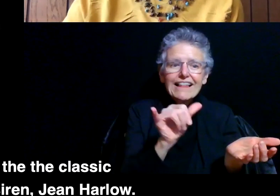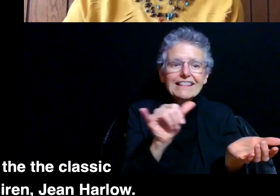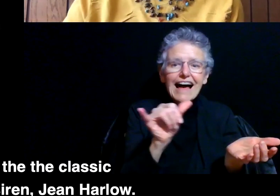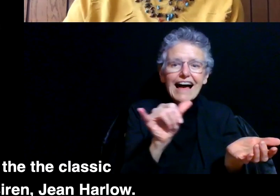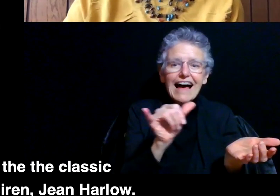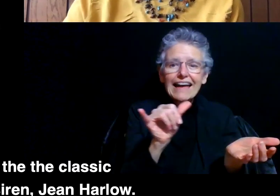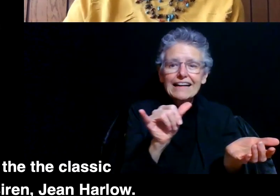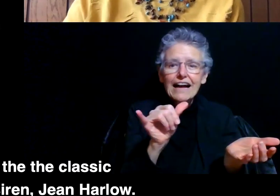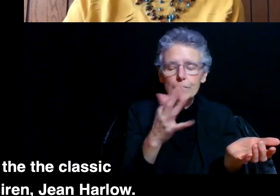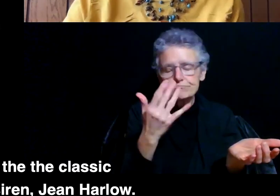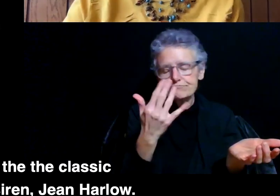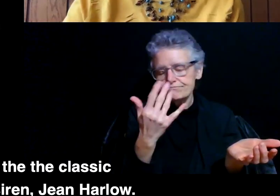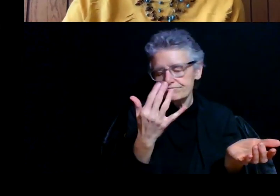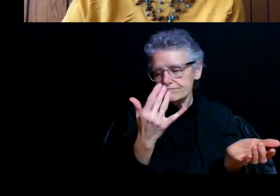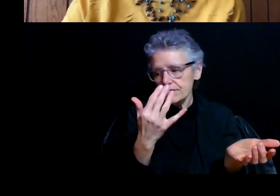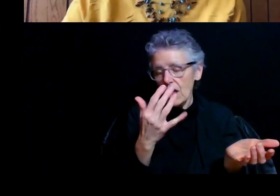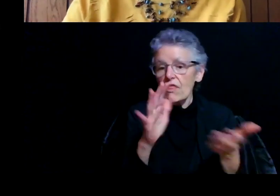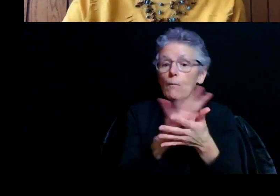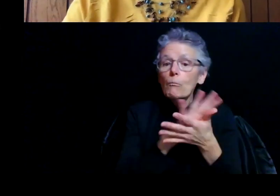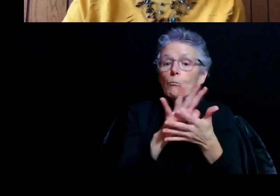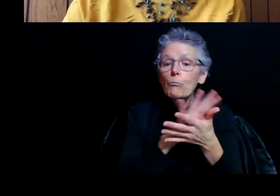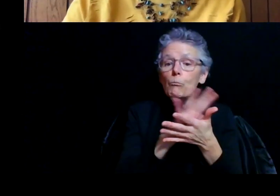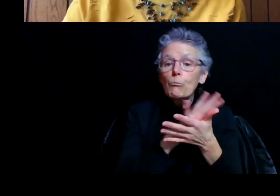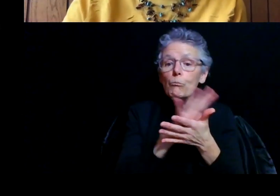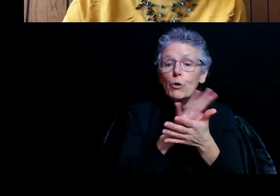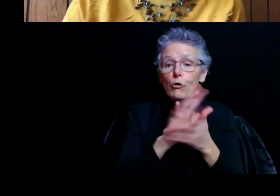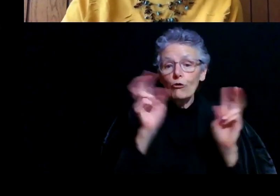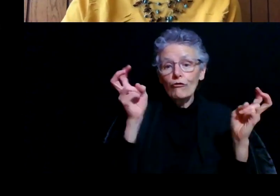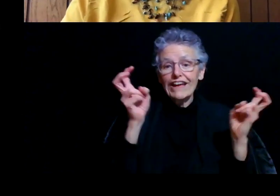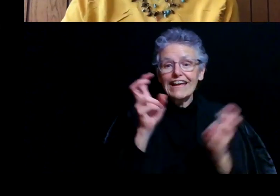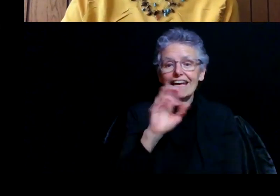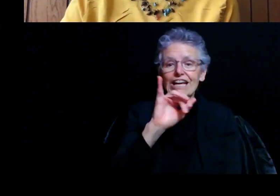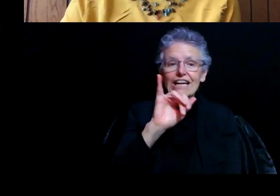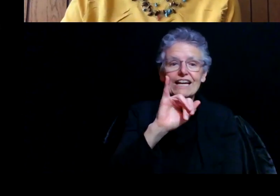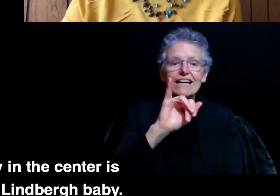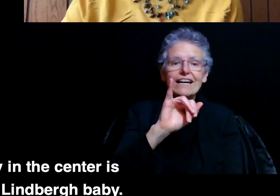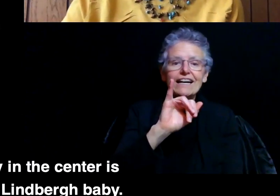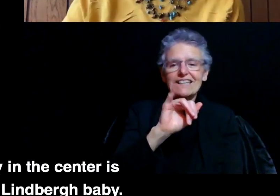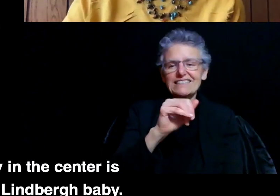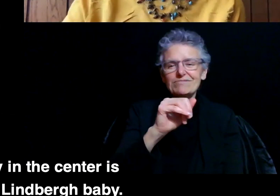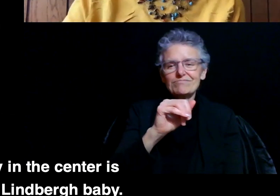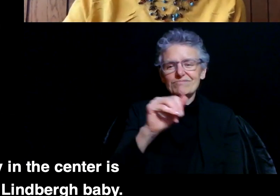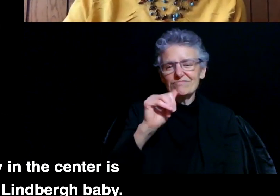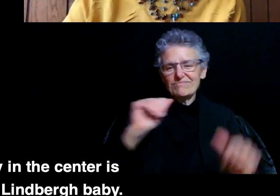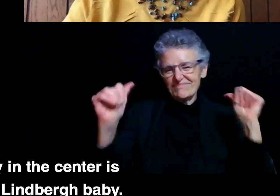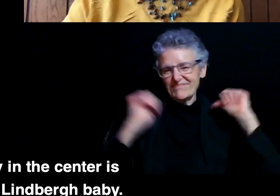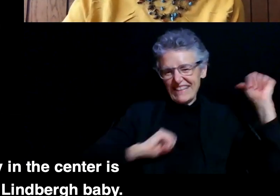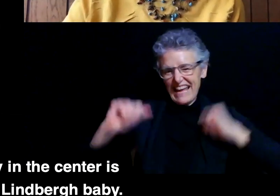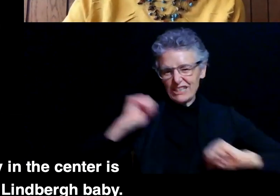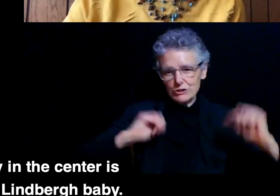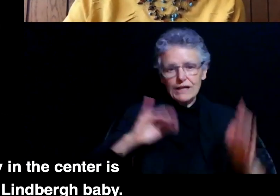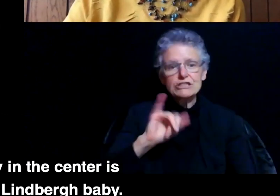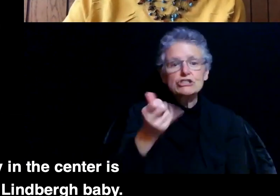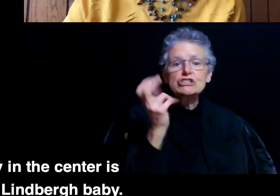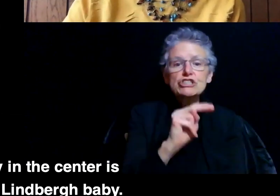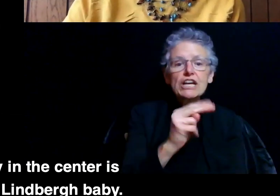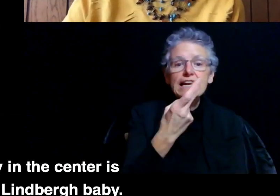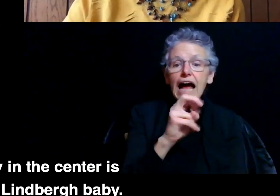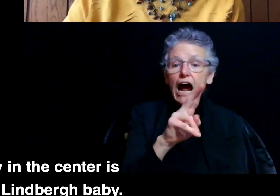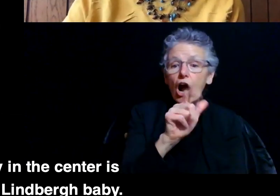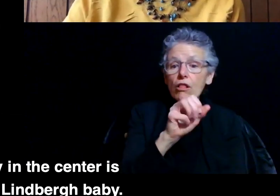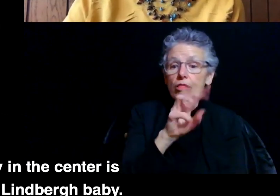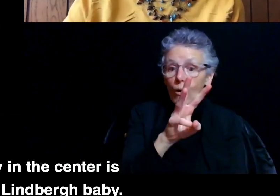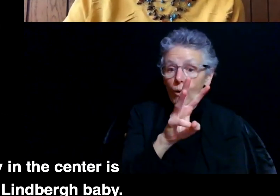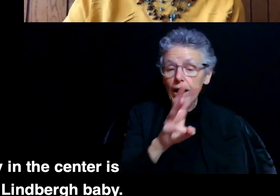the classic movie screen siren, Jean Harlow. And the baby in the center is based